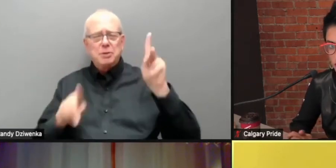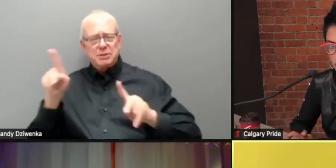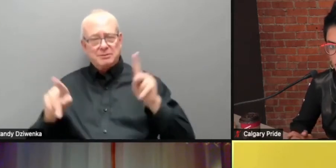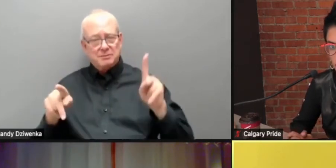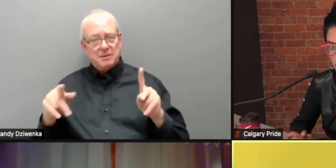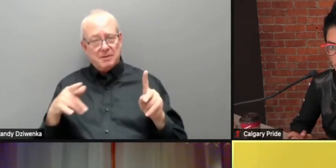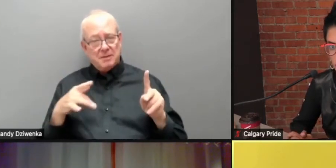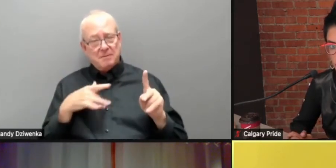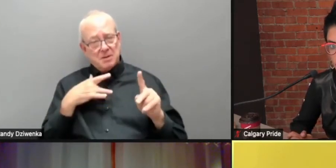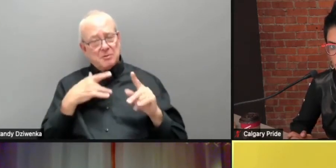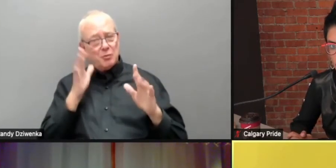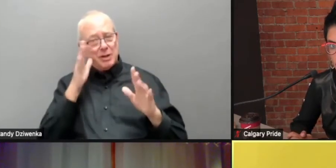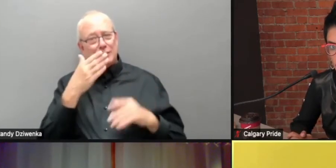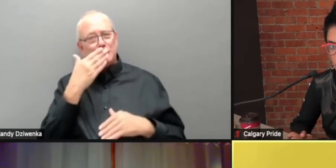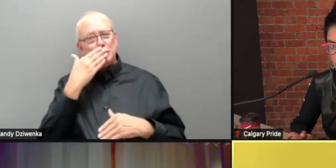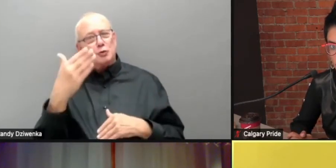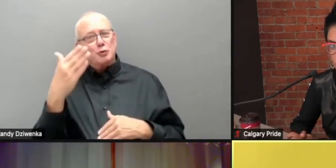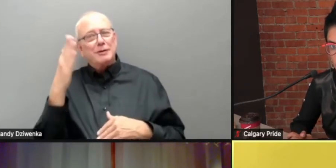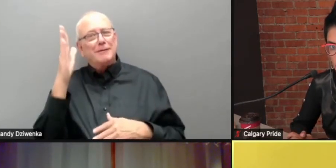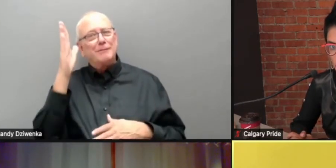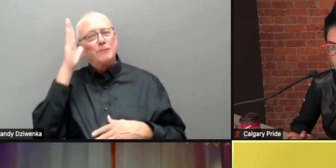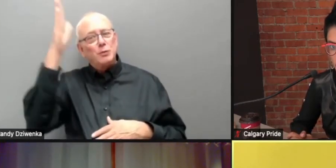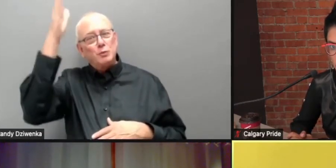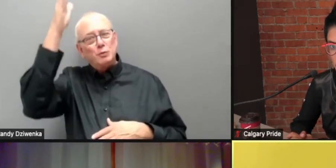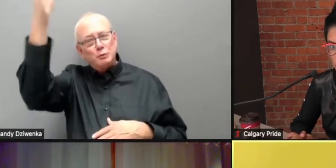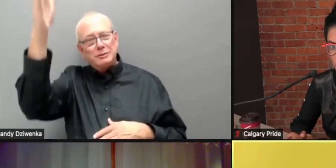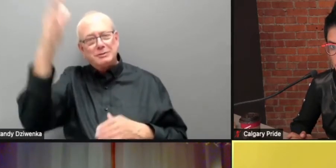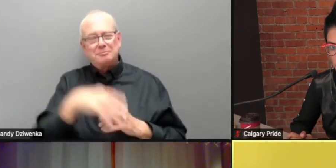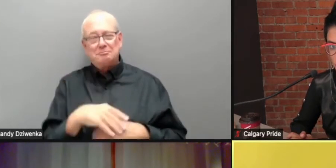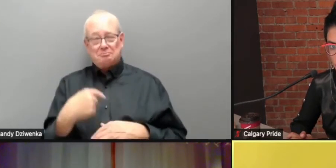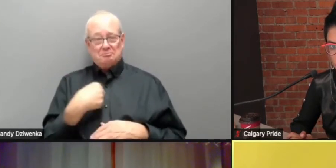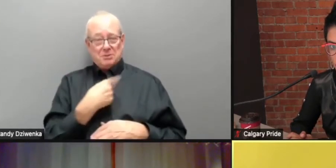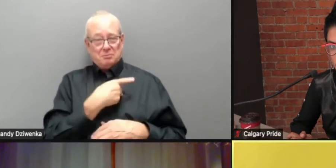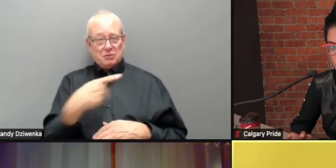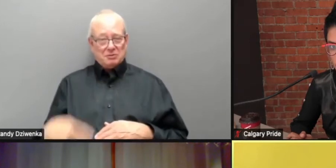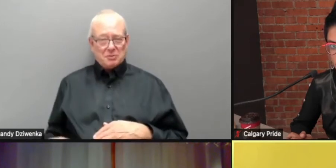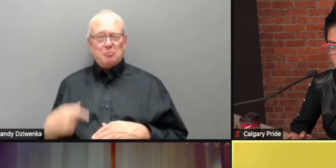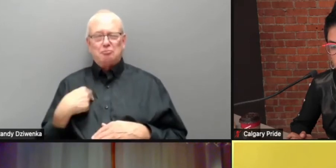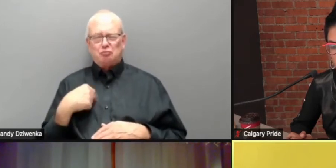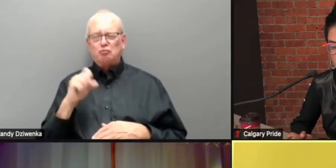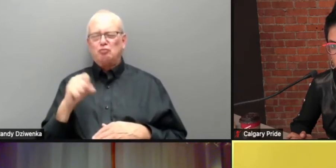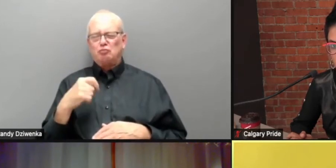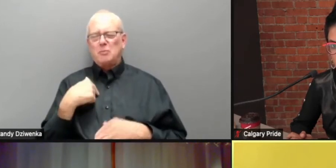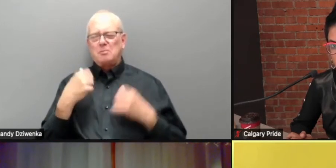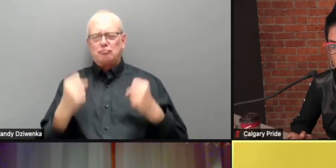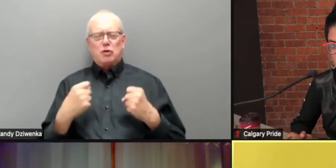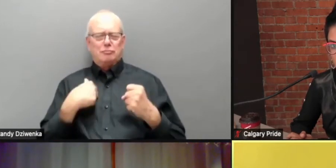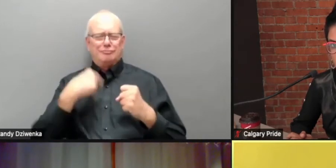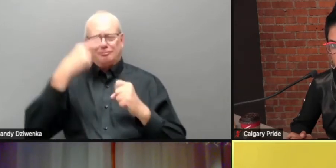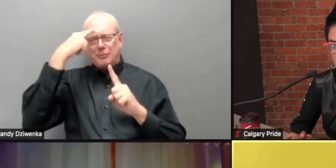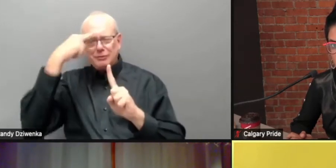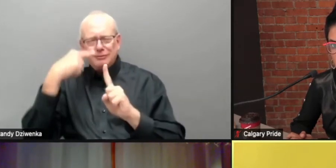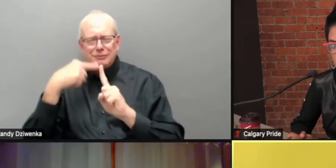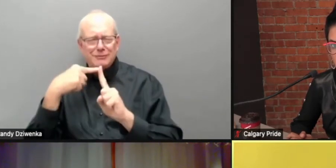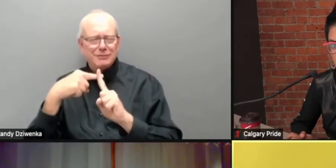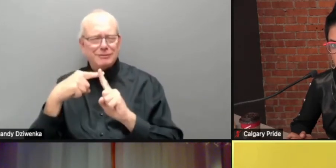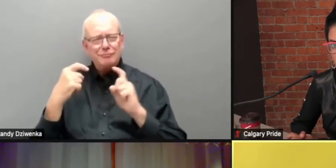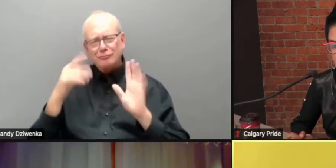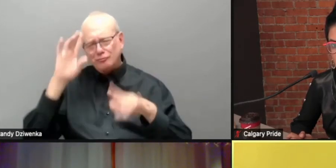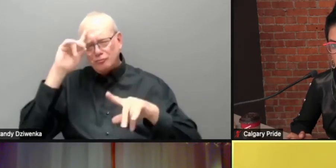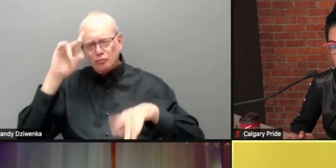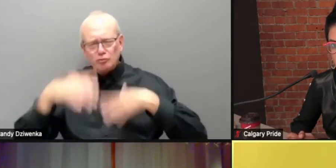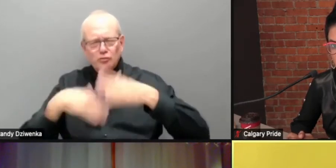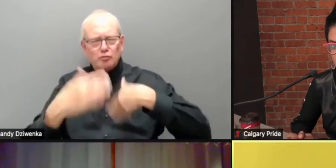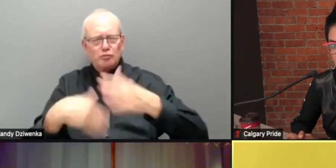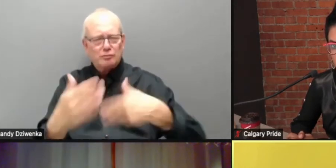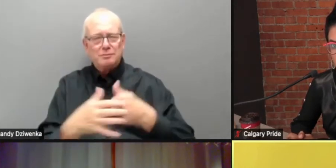I have been a very optimistic person right from beginning, and for me, anyone, whether you belong to any color, race,